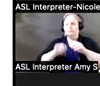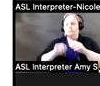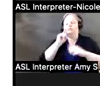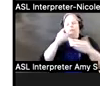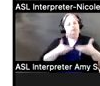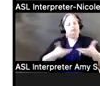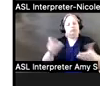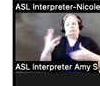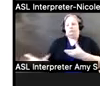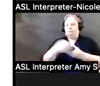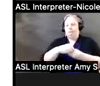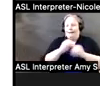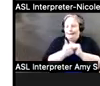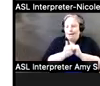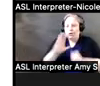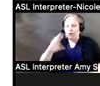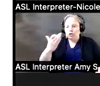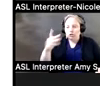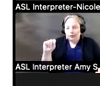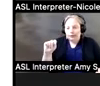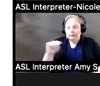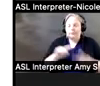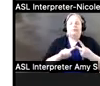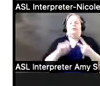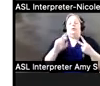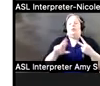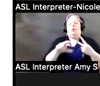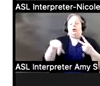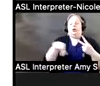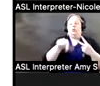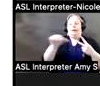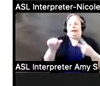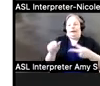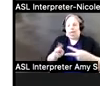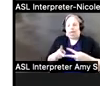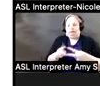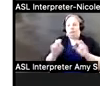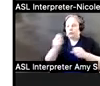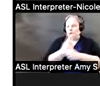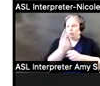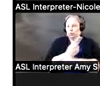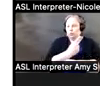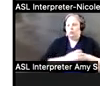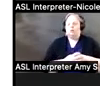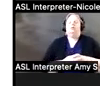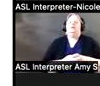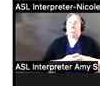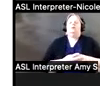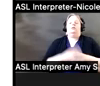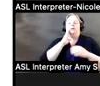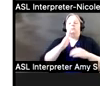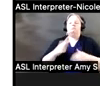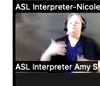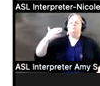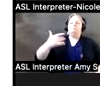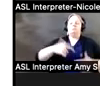using the chat and or the Q&A field. We will be pausing periodically